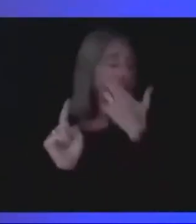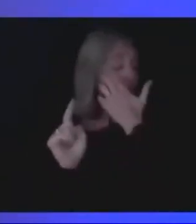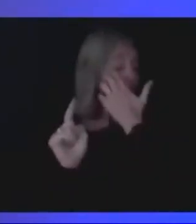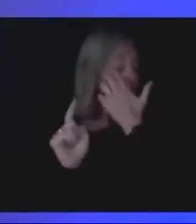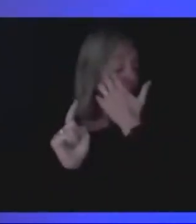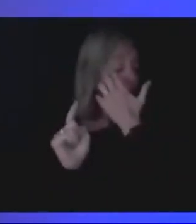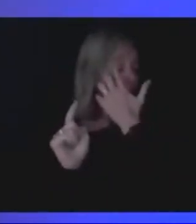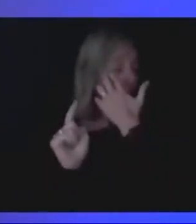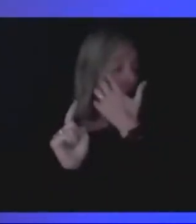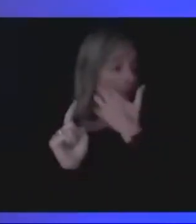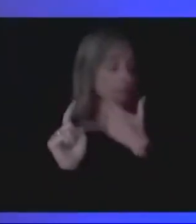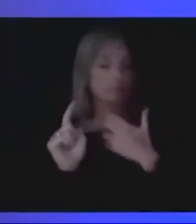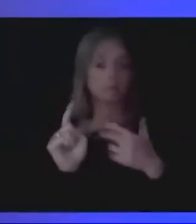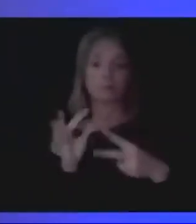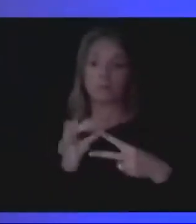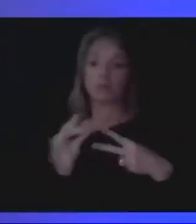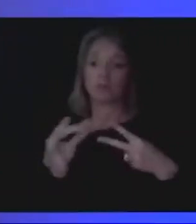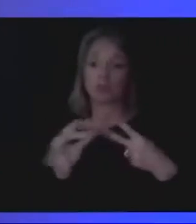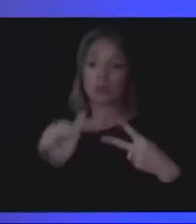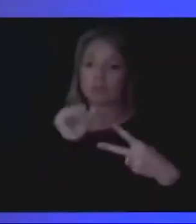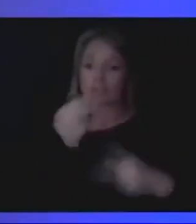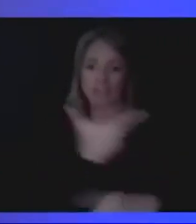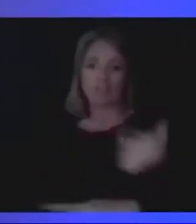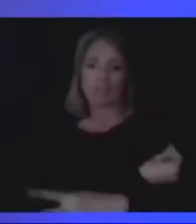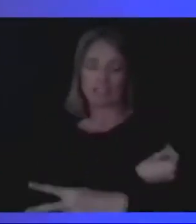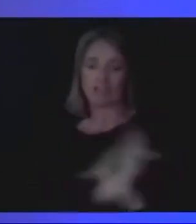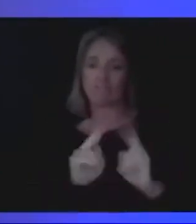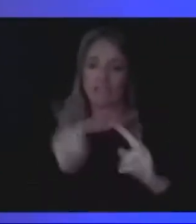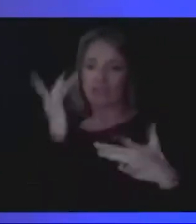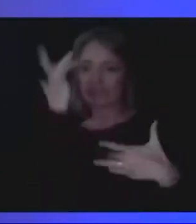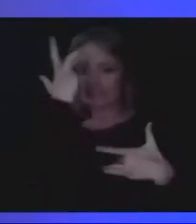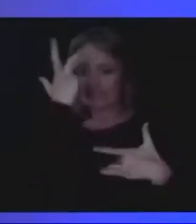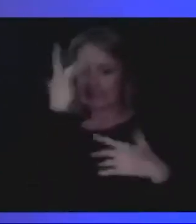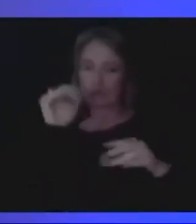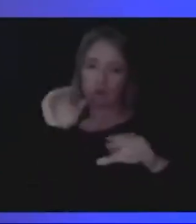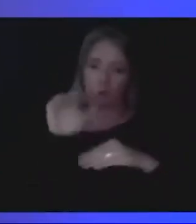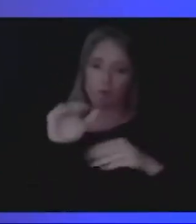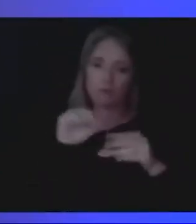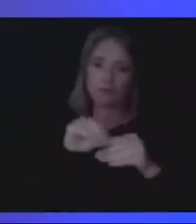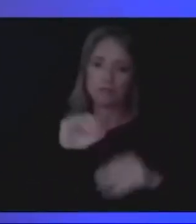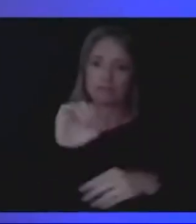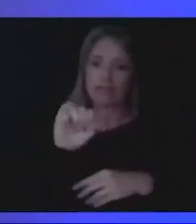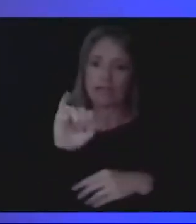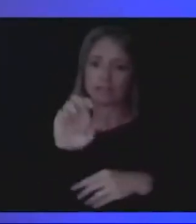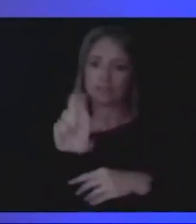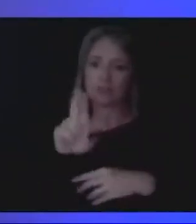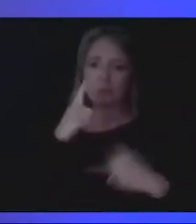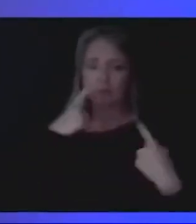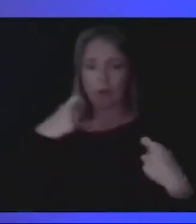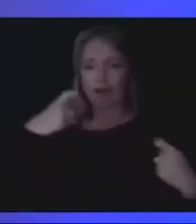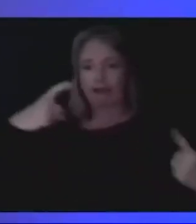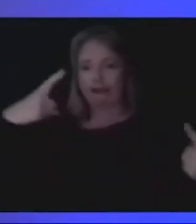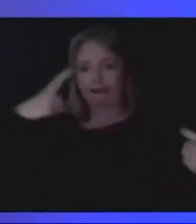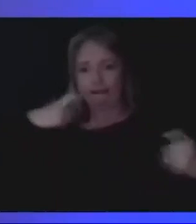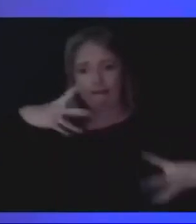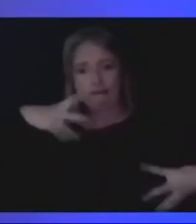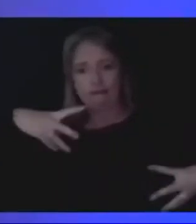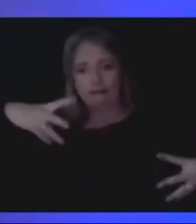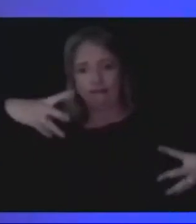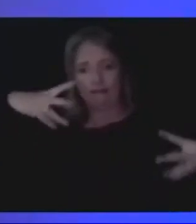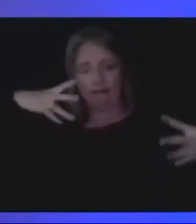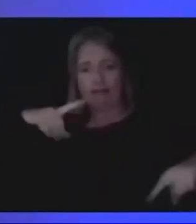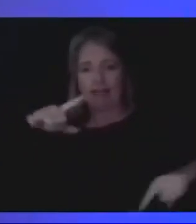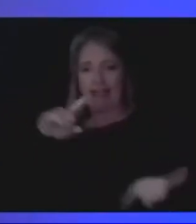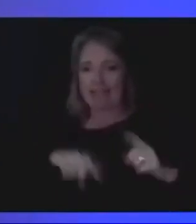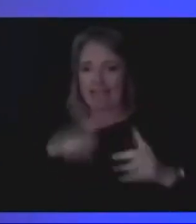chose not to get vaccinated, was very sick, was going to the ICU, and they wept and cried, and they said, I can't believe I made